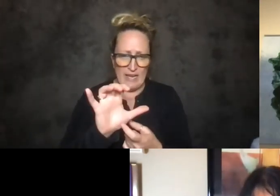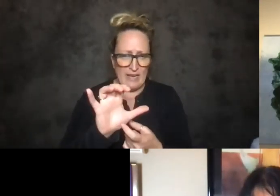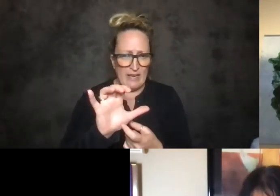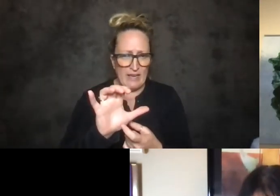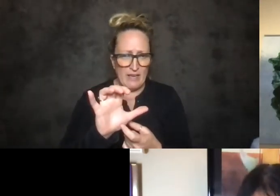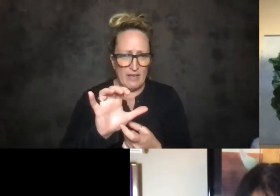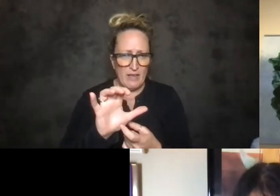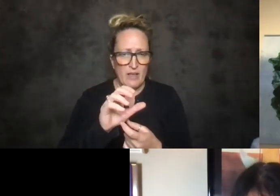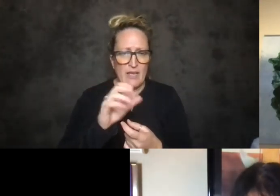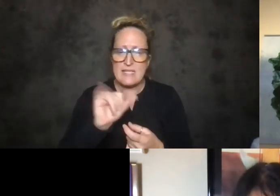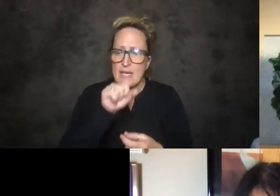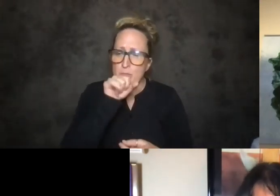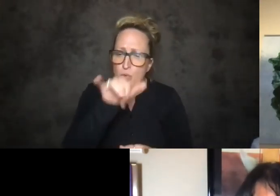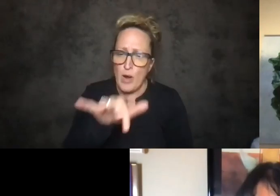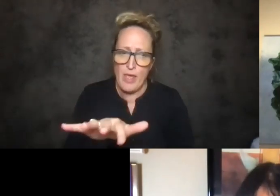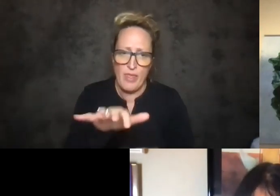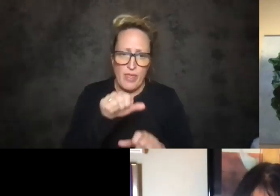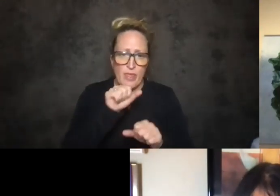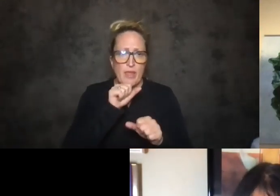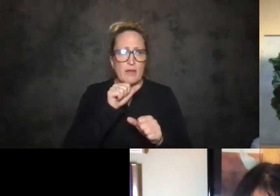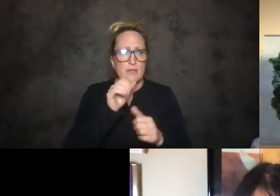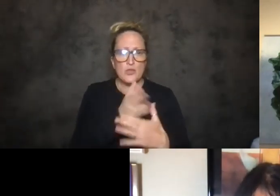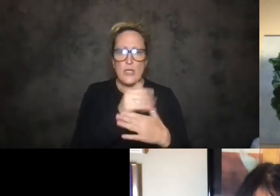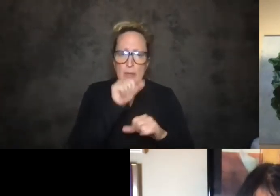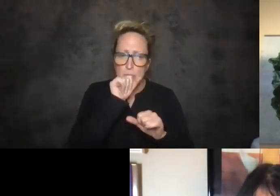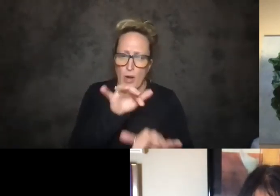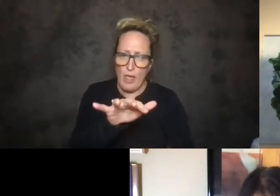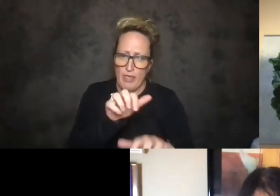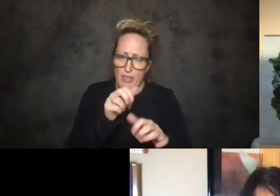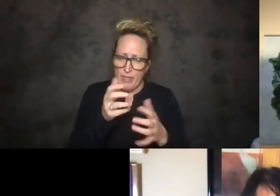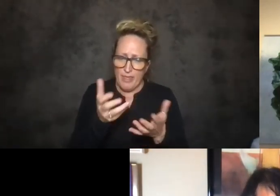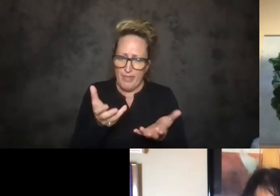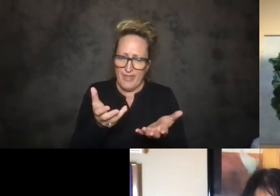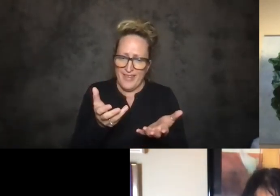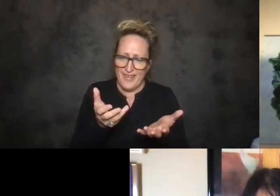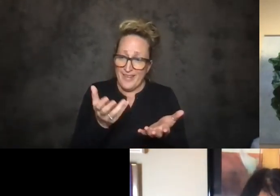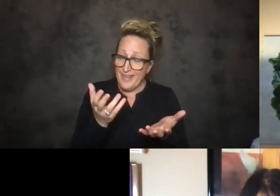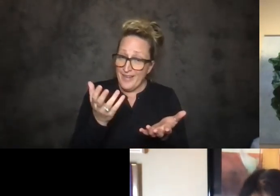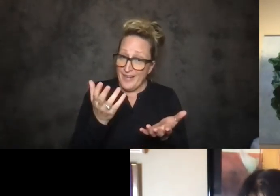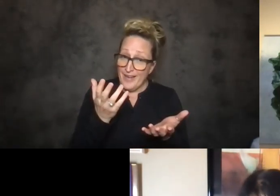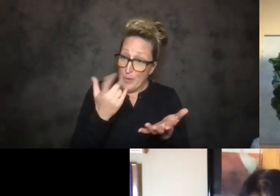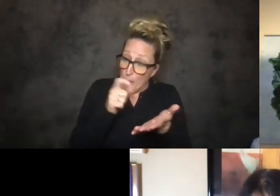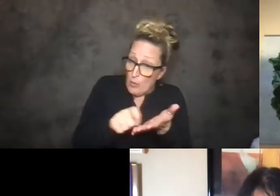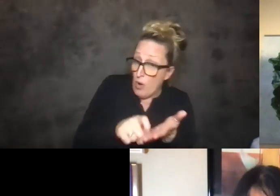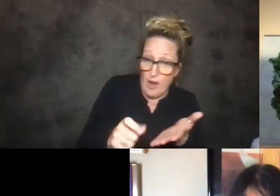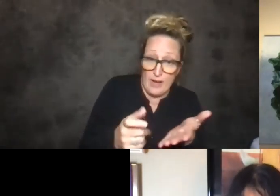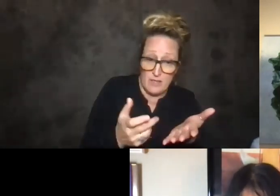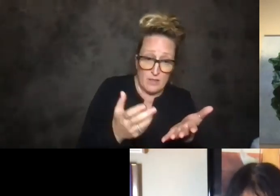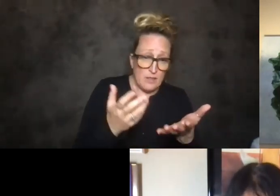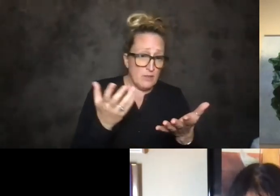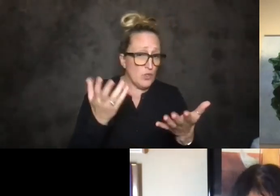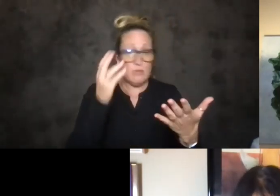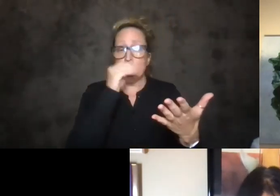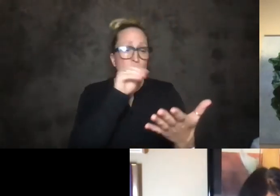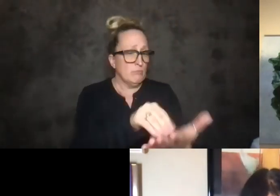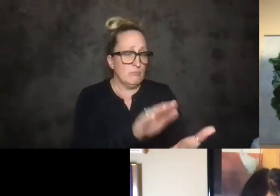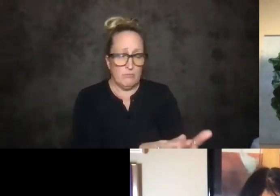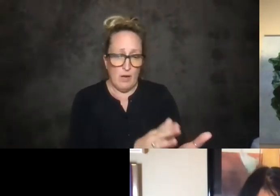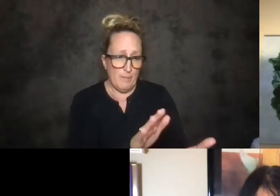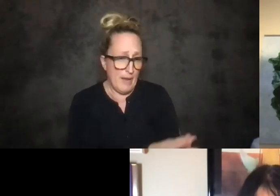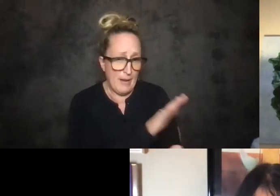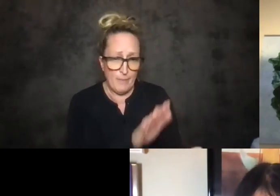It's breath, like sharing breath. And in a way, we do that when we write. It just winds up on paper, or it winds